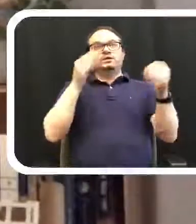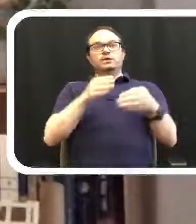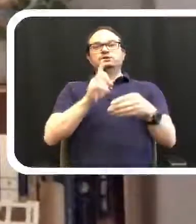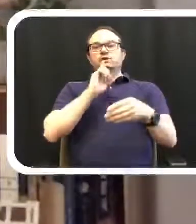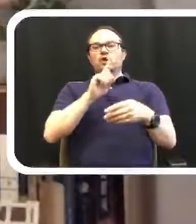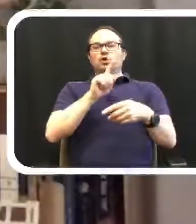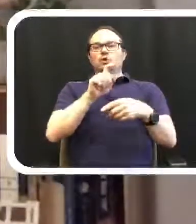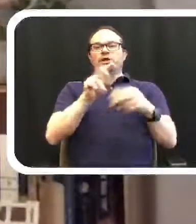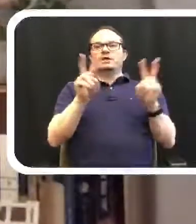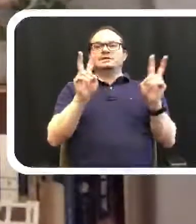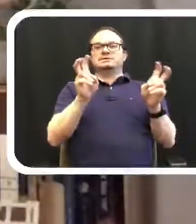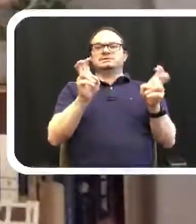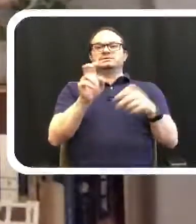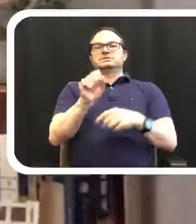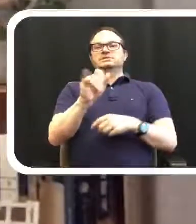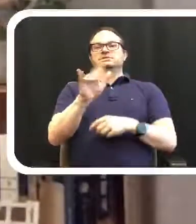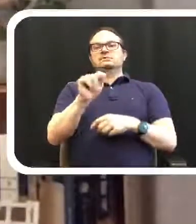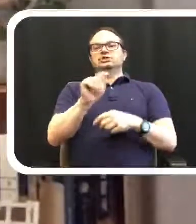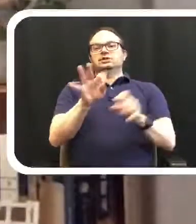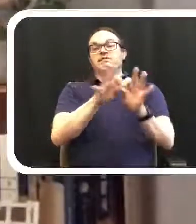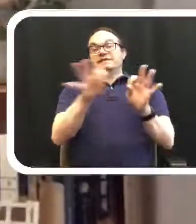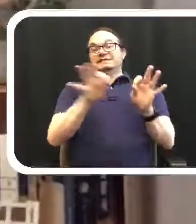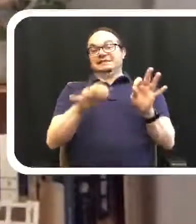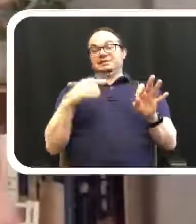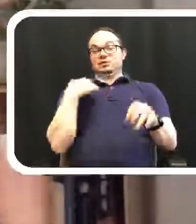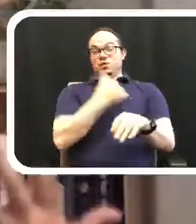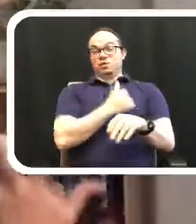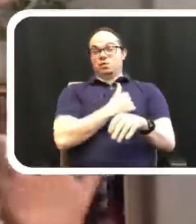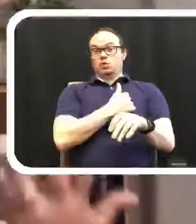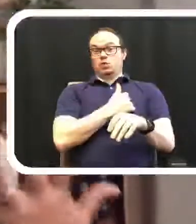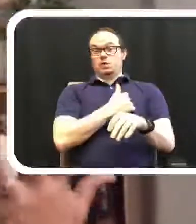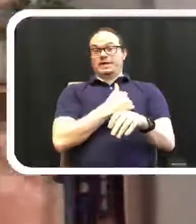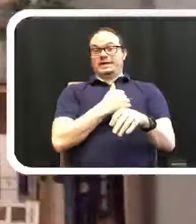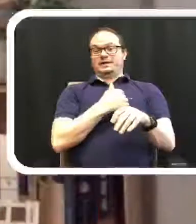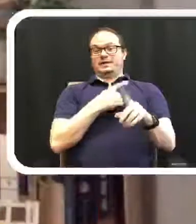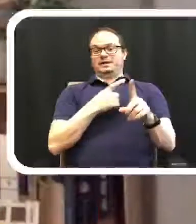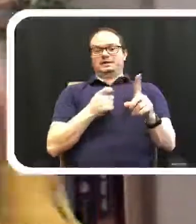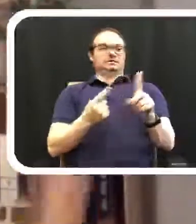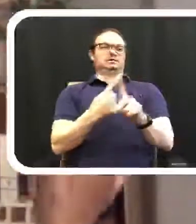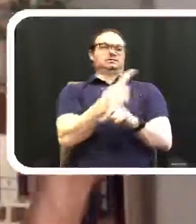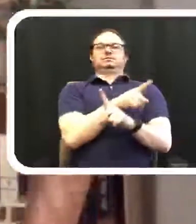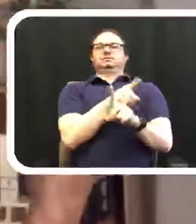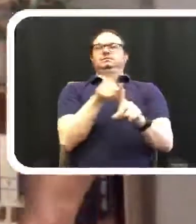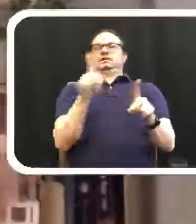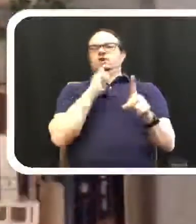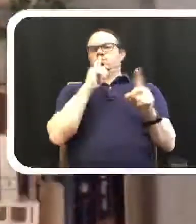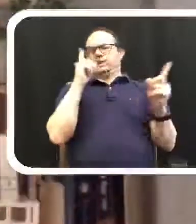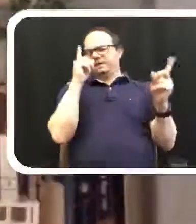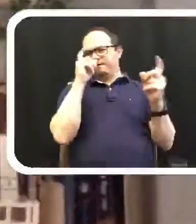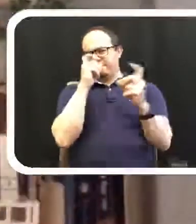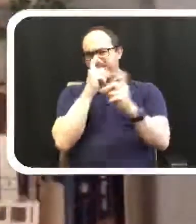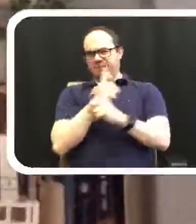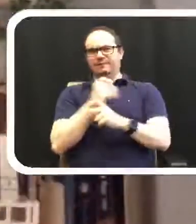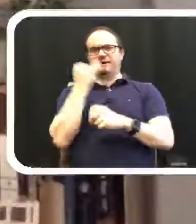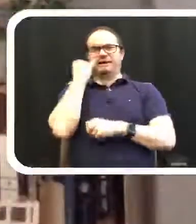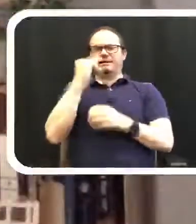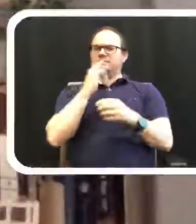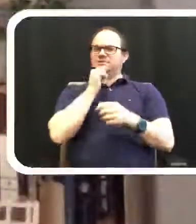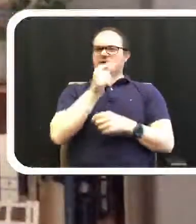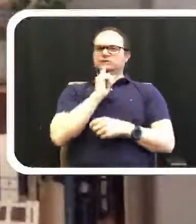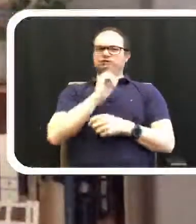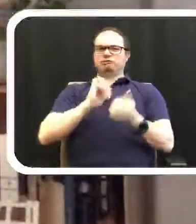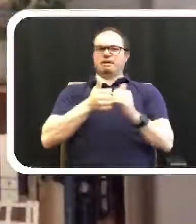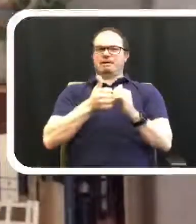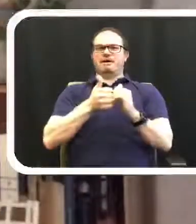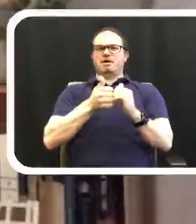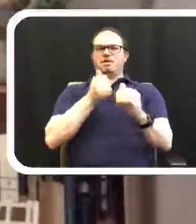of the sentence. A lot of times we as writers get really bogged down in complicated ideas and we're not sure how to communicate what we want